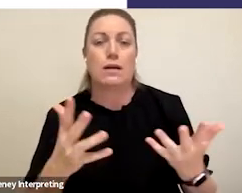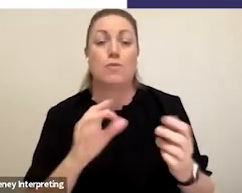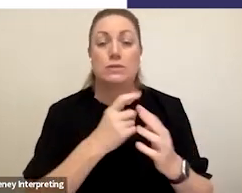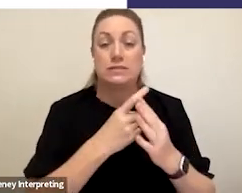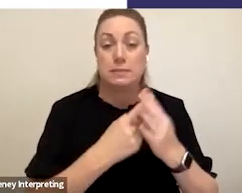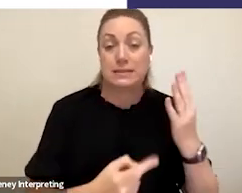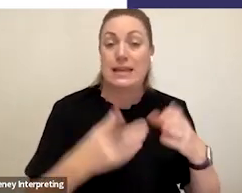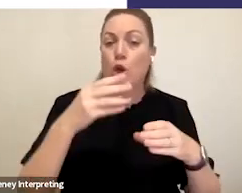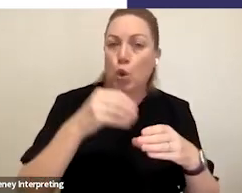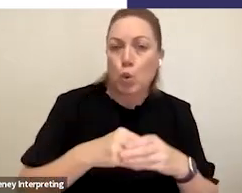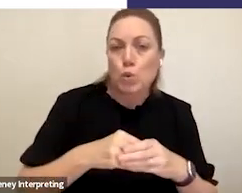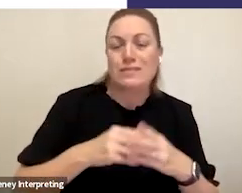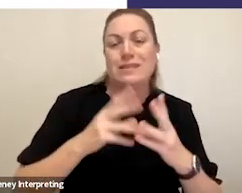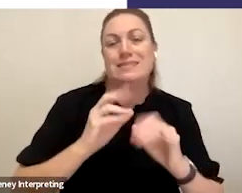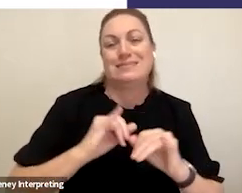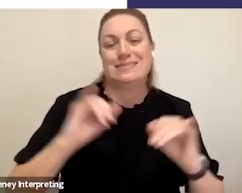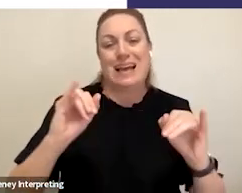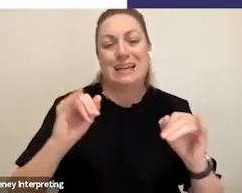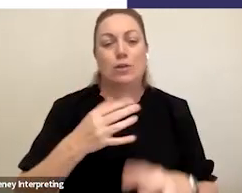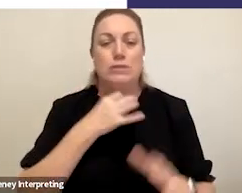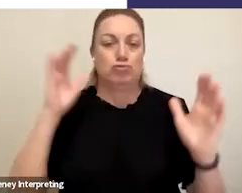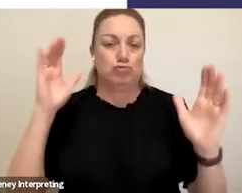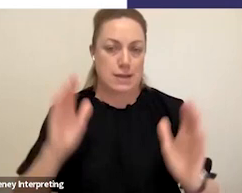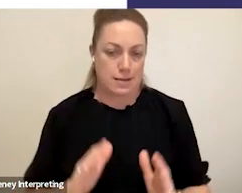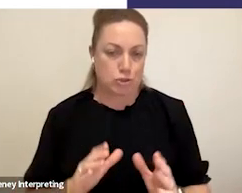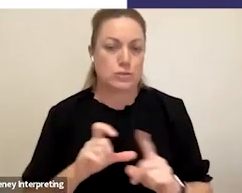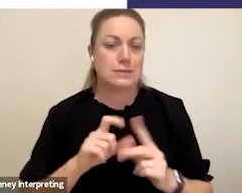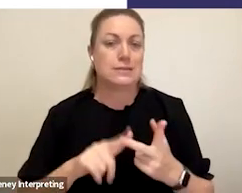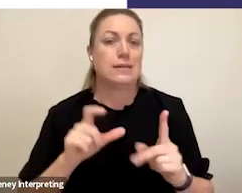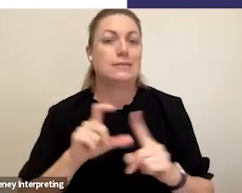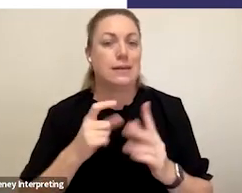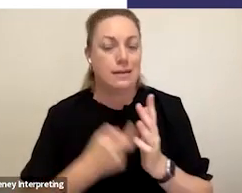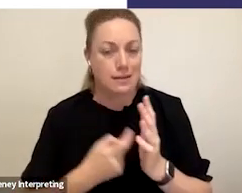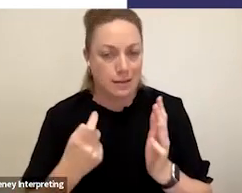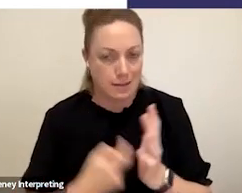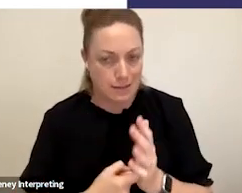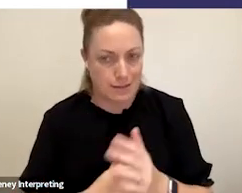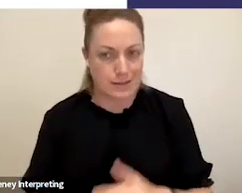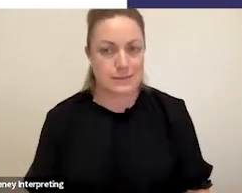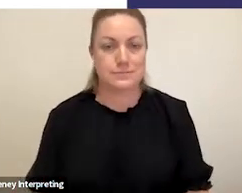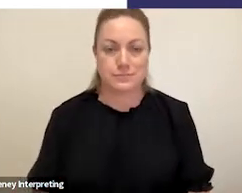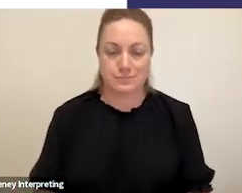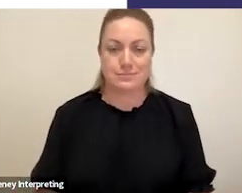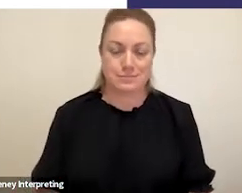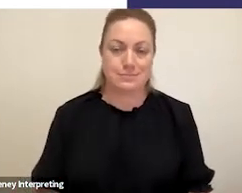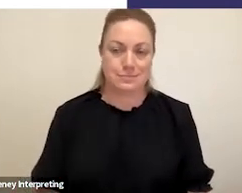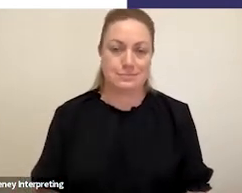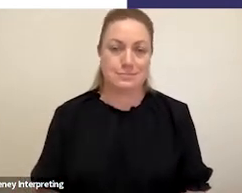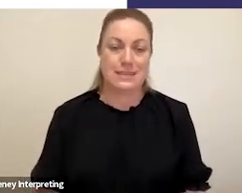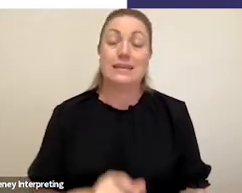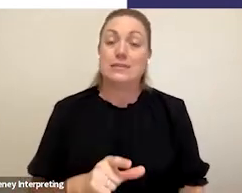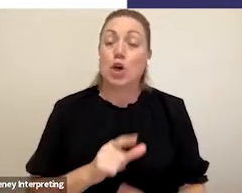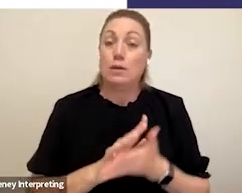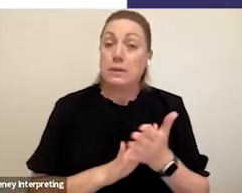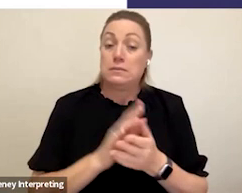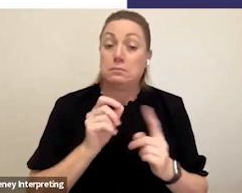inclusive disaster risk reduction. And the in short version of that principle is that to